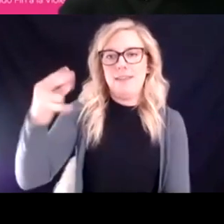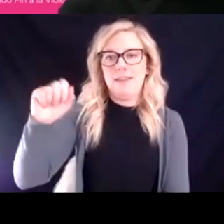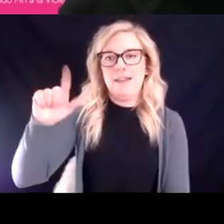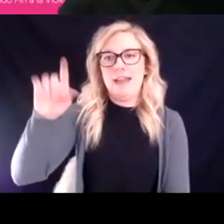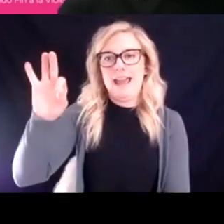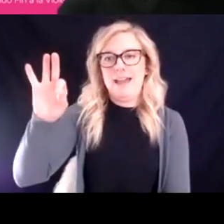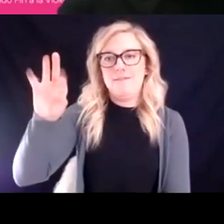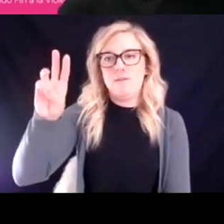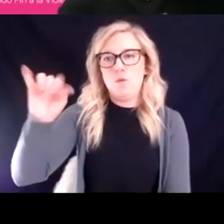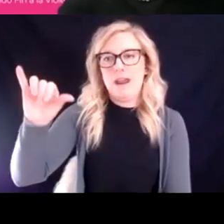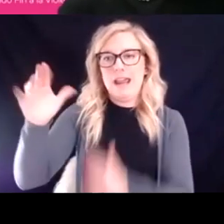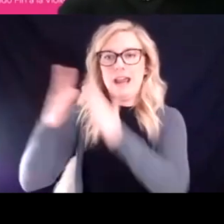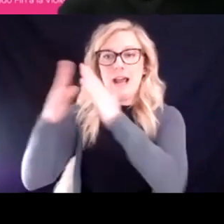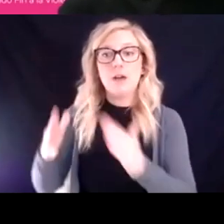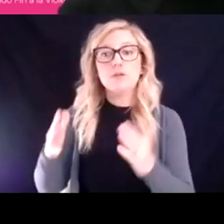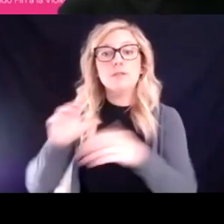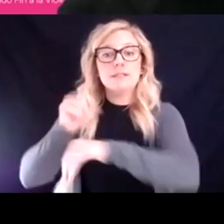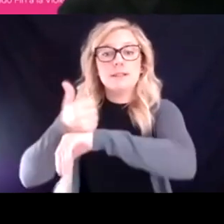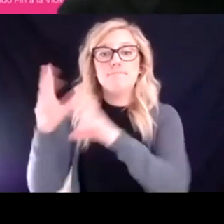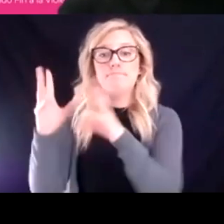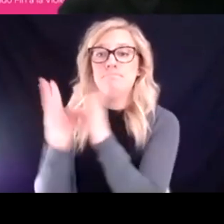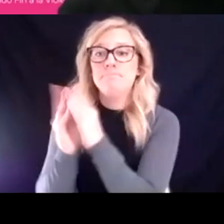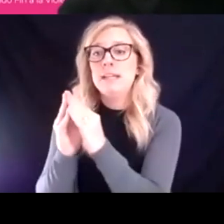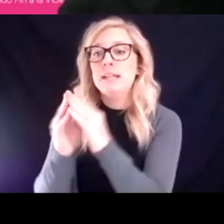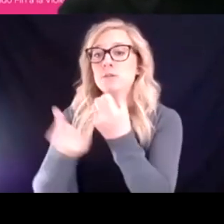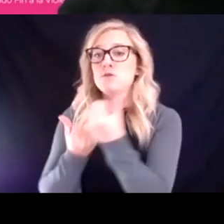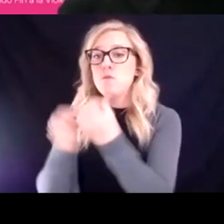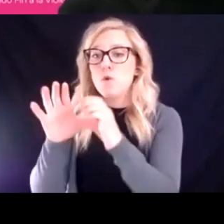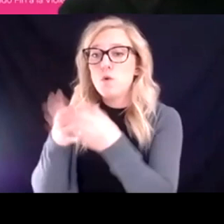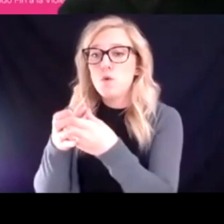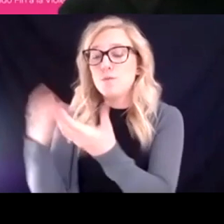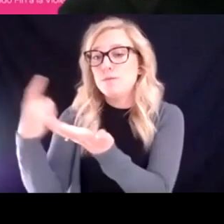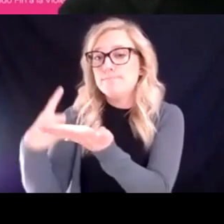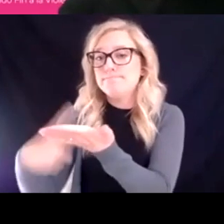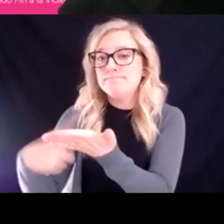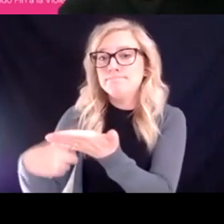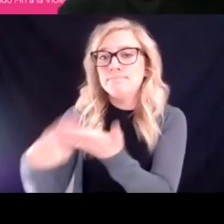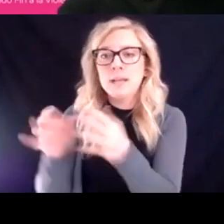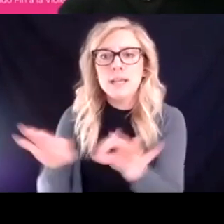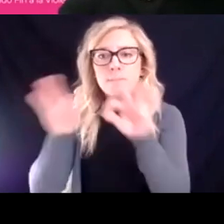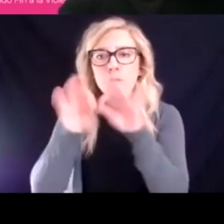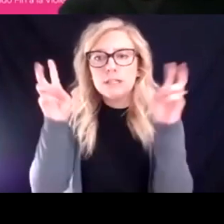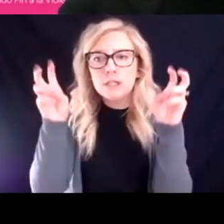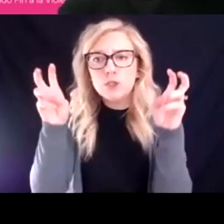support groups. We talk to them about different key issues, how to find a job, issues of living with dignity.